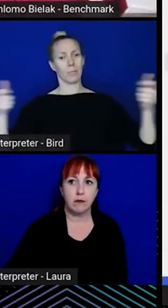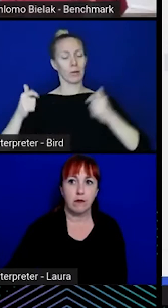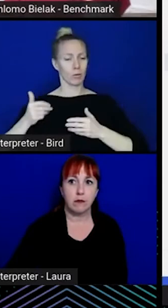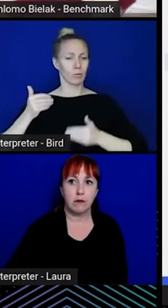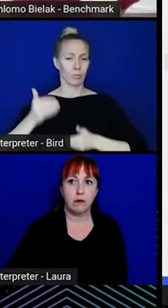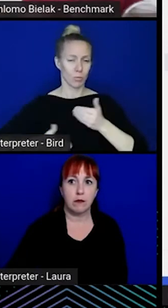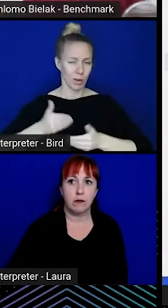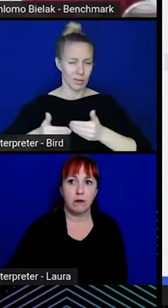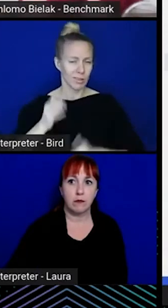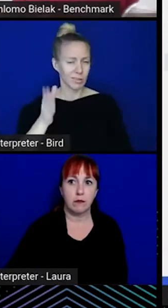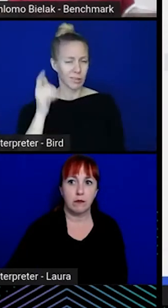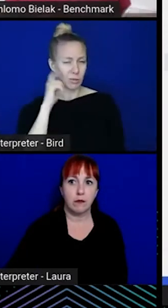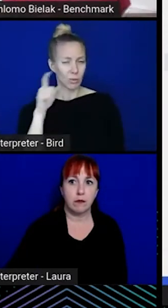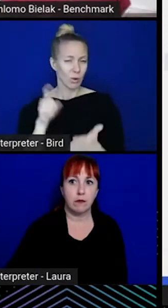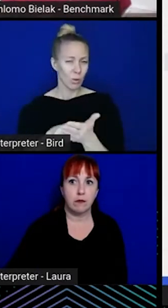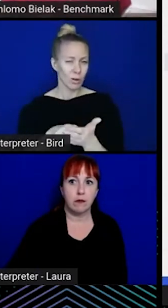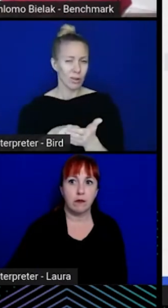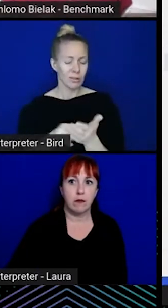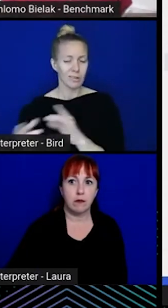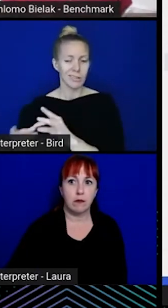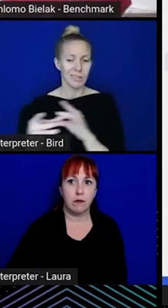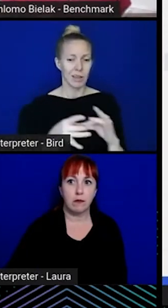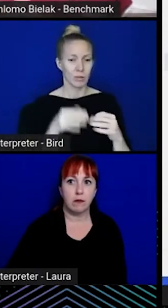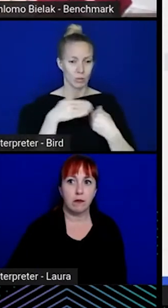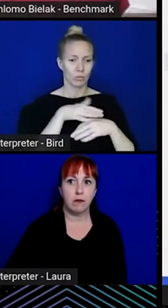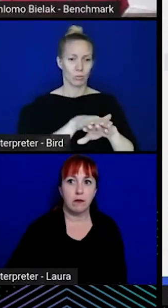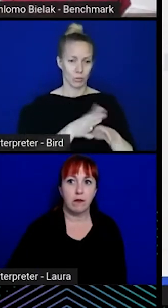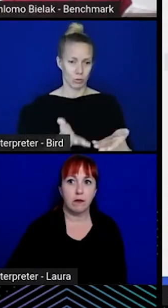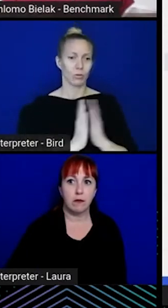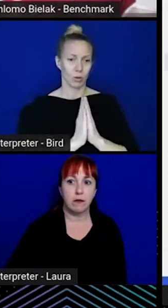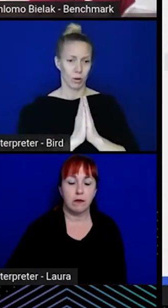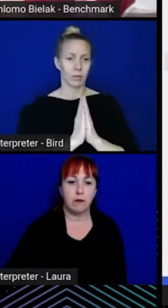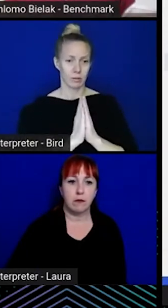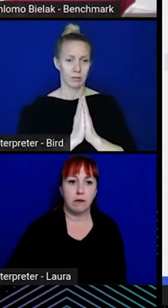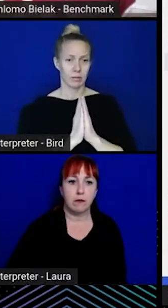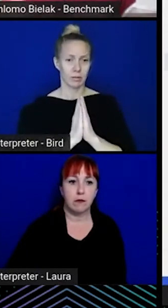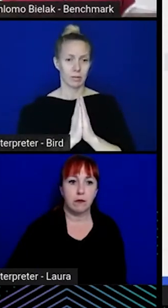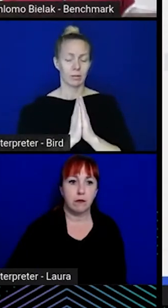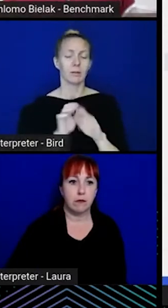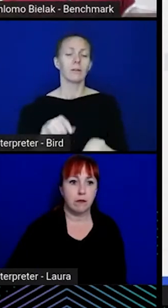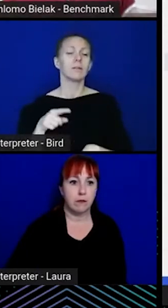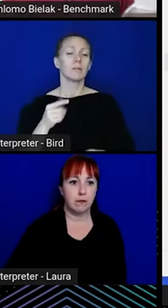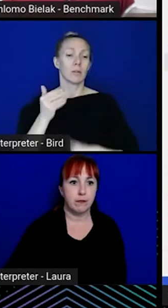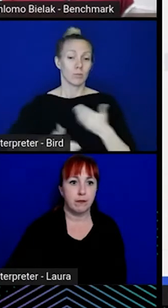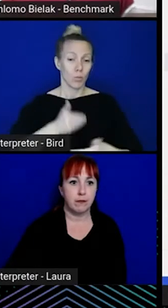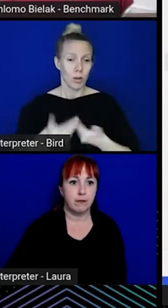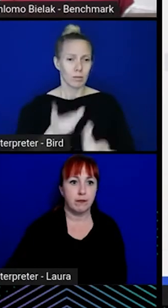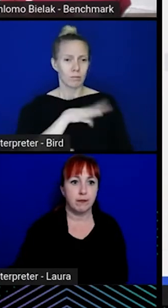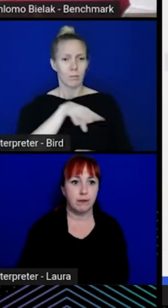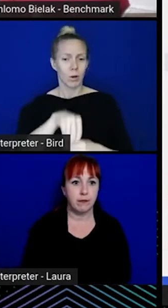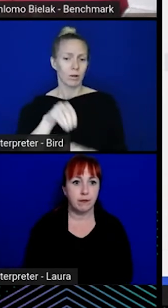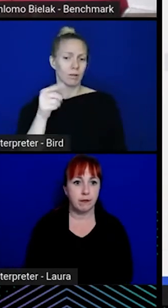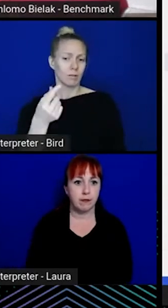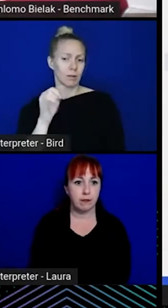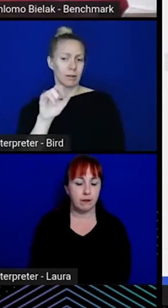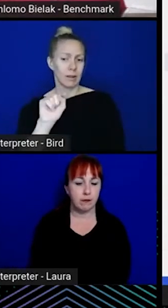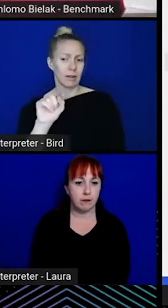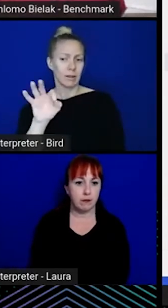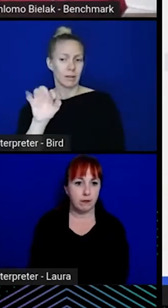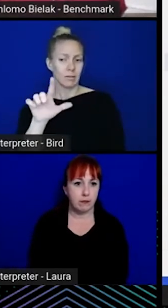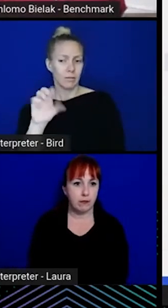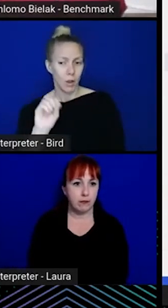it's tied to merge requests. This process is part of the Git flow. GitOps